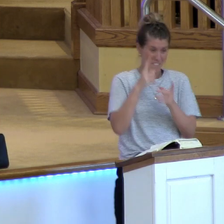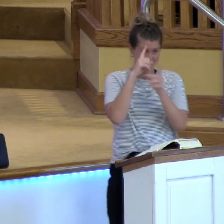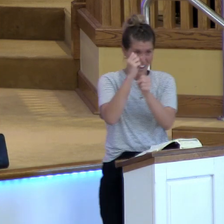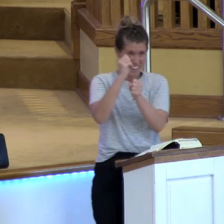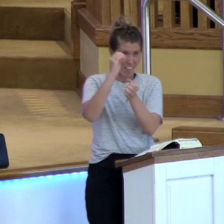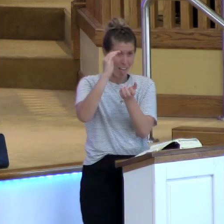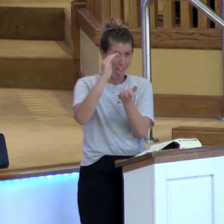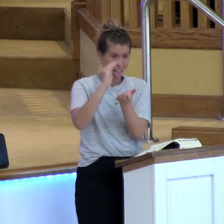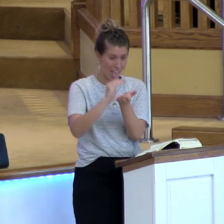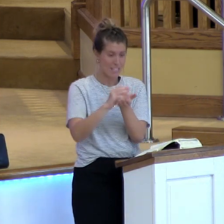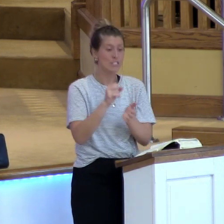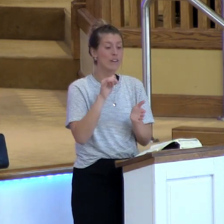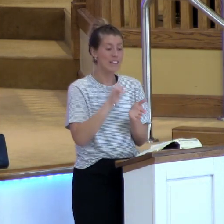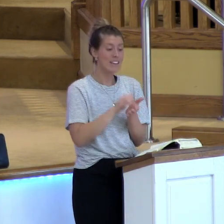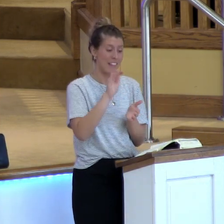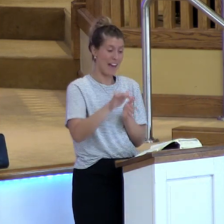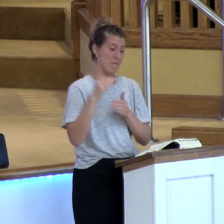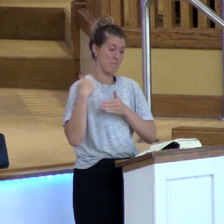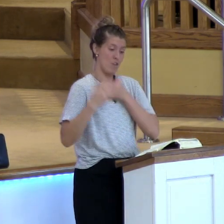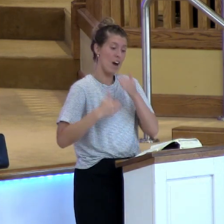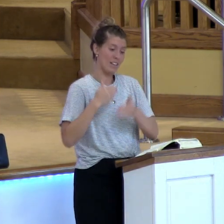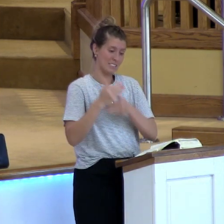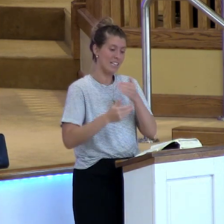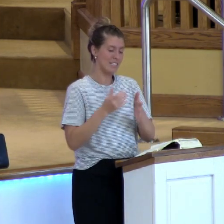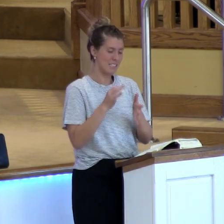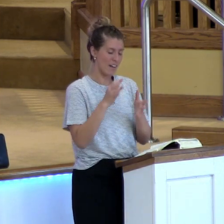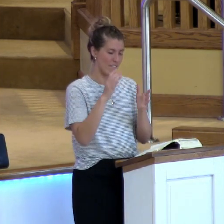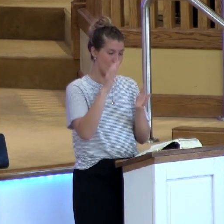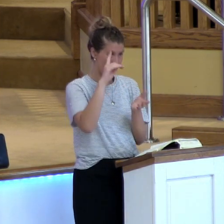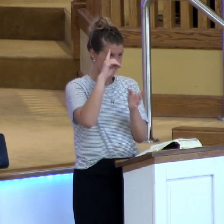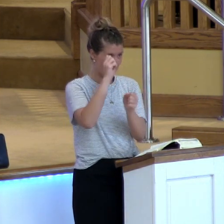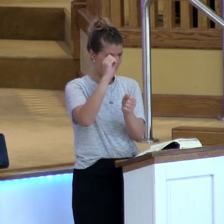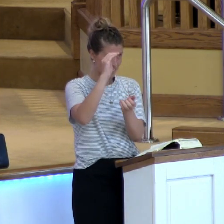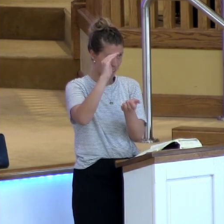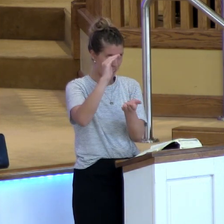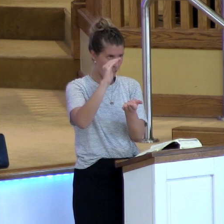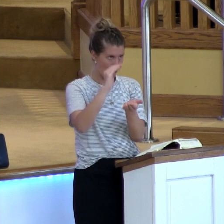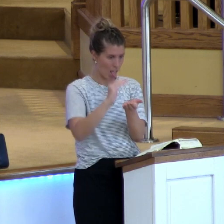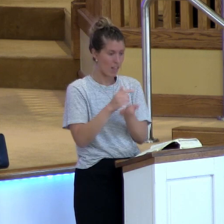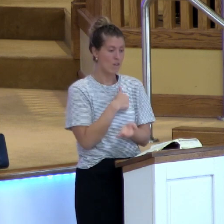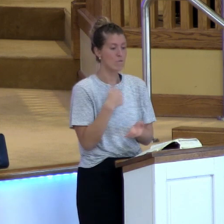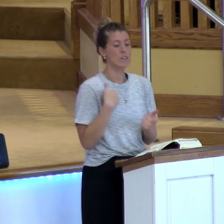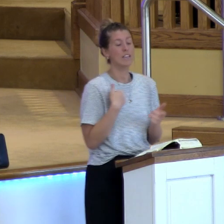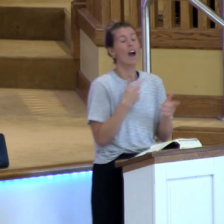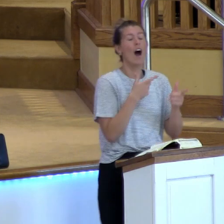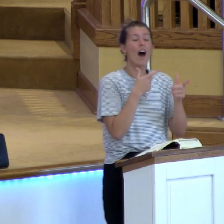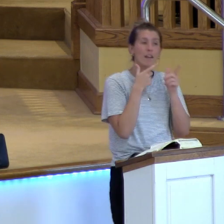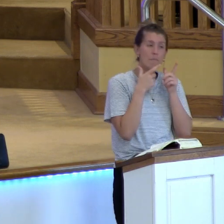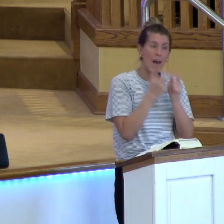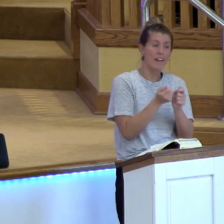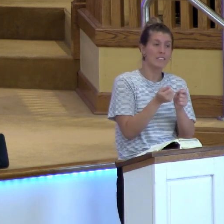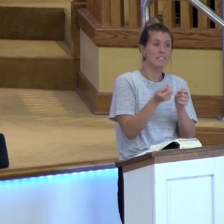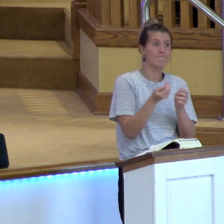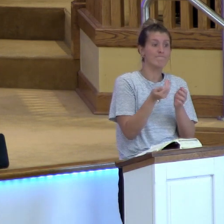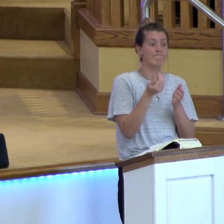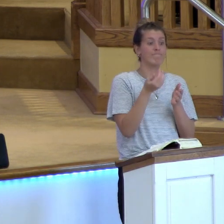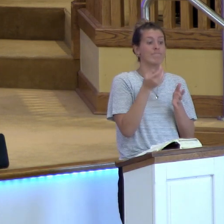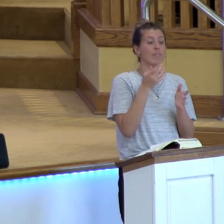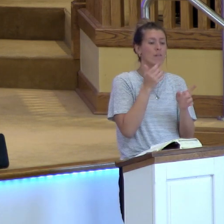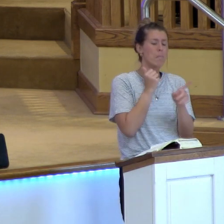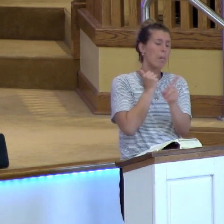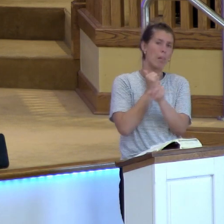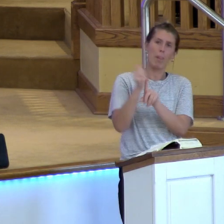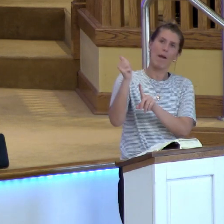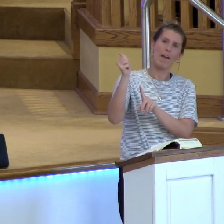so in that process of diminishing faith and discouraging faith, we then automatically will fall back to our nature and begin to